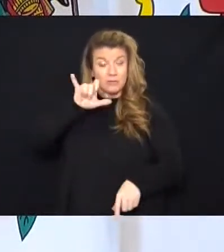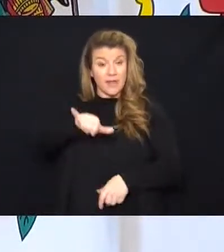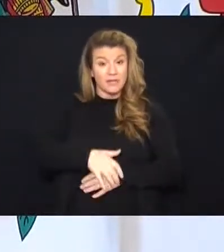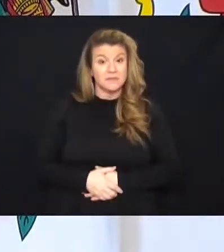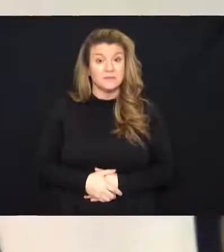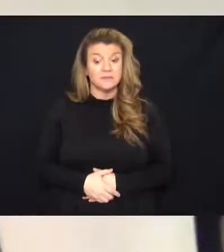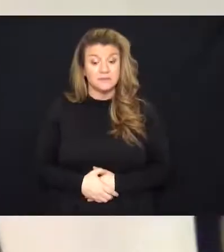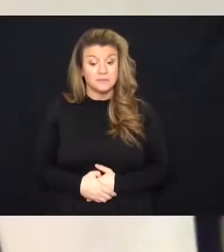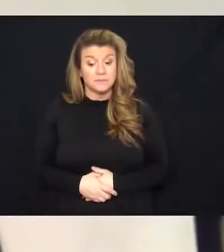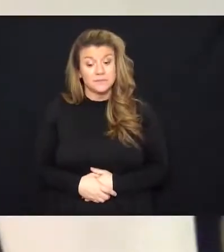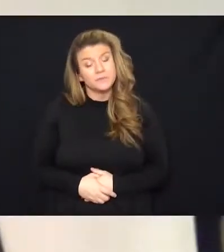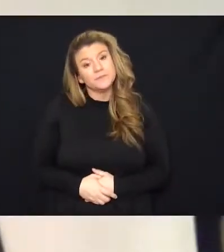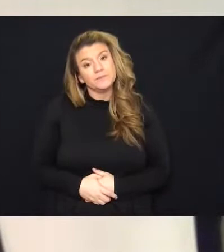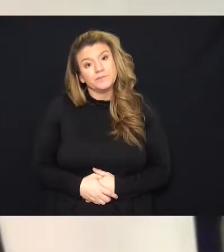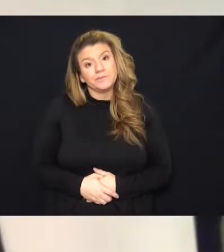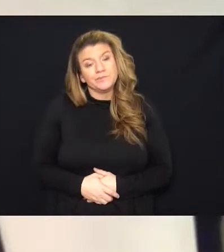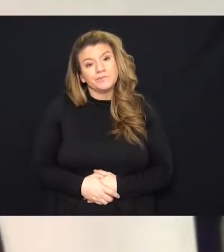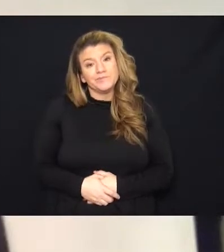please.